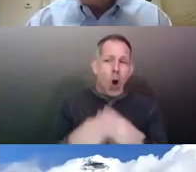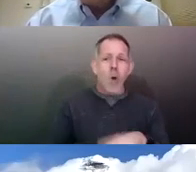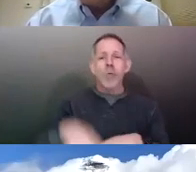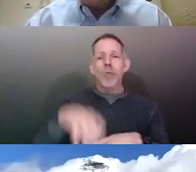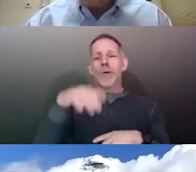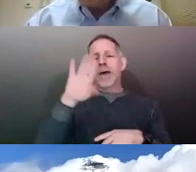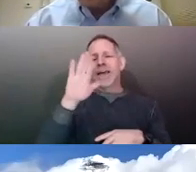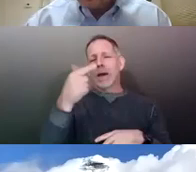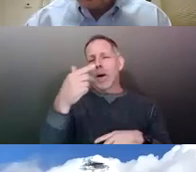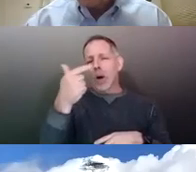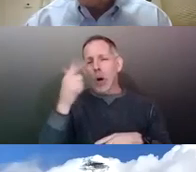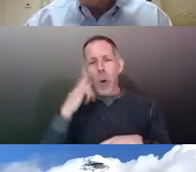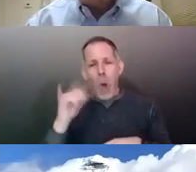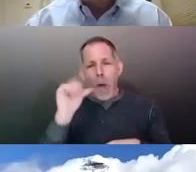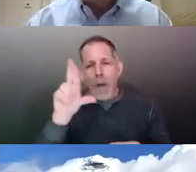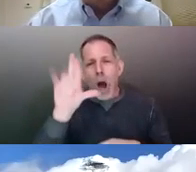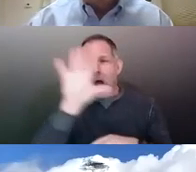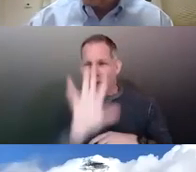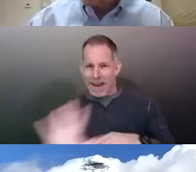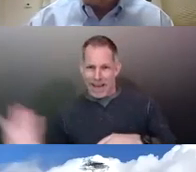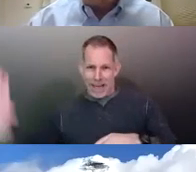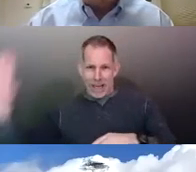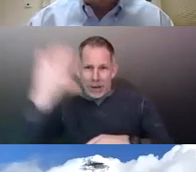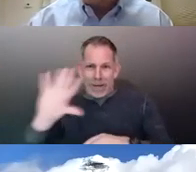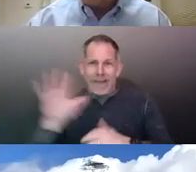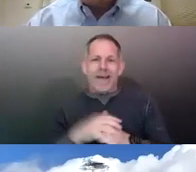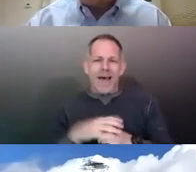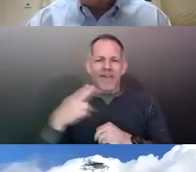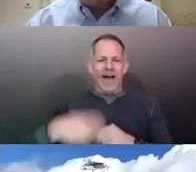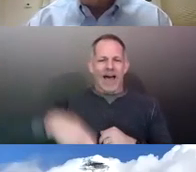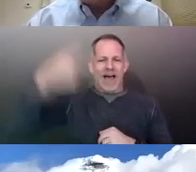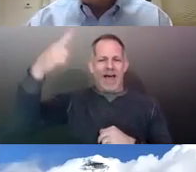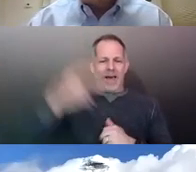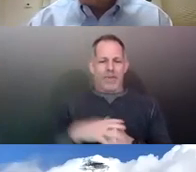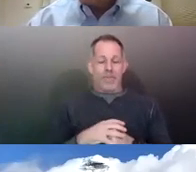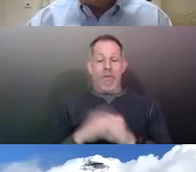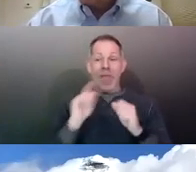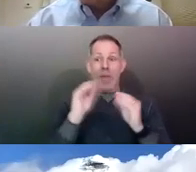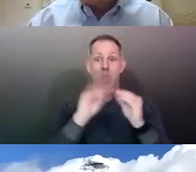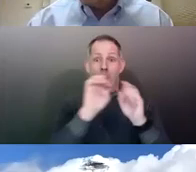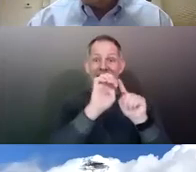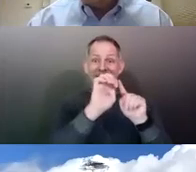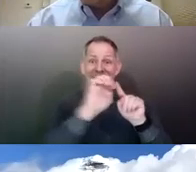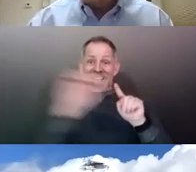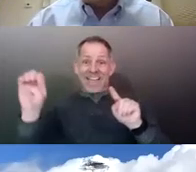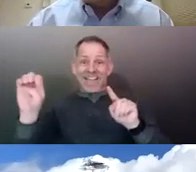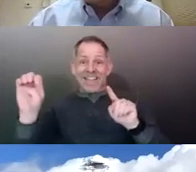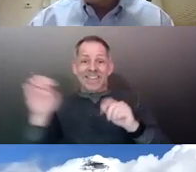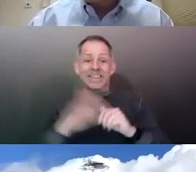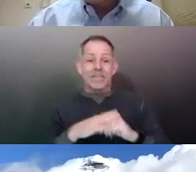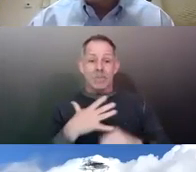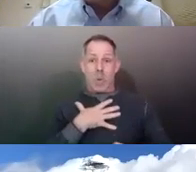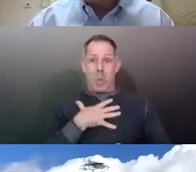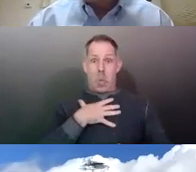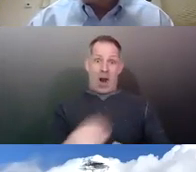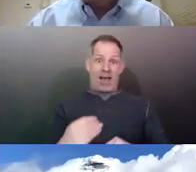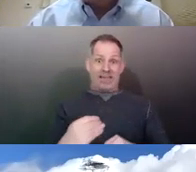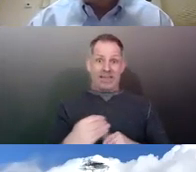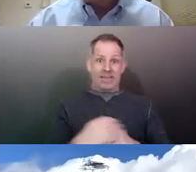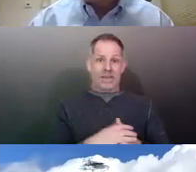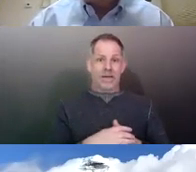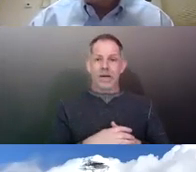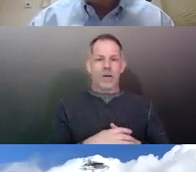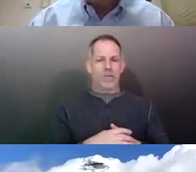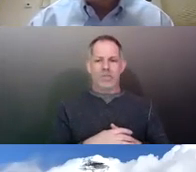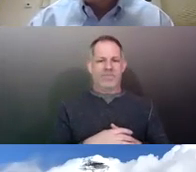consider the white shaded area, the low risk area of the county, which is really limited to that one zip code out toward the summit